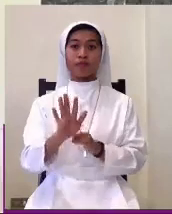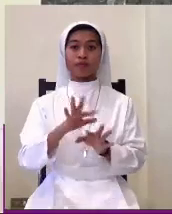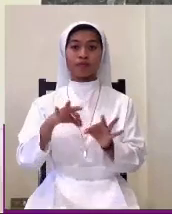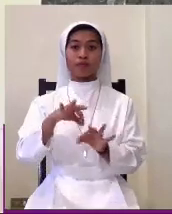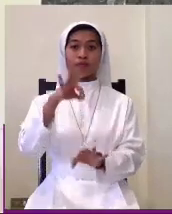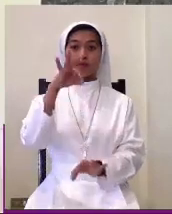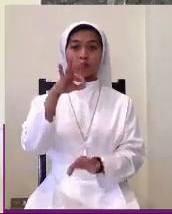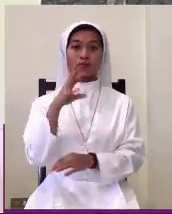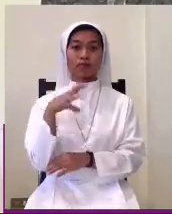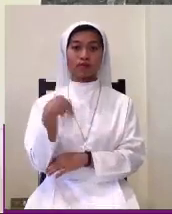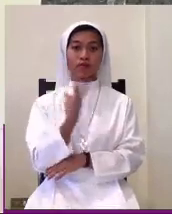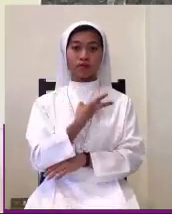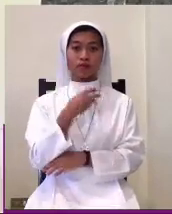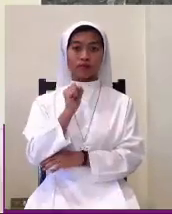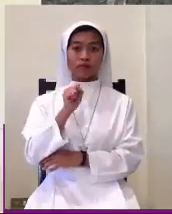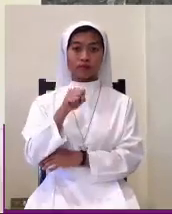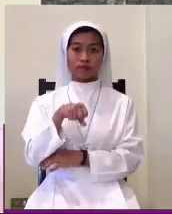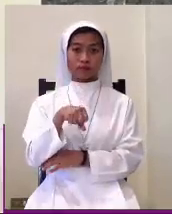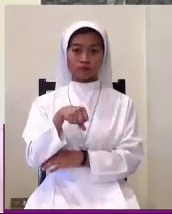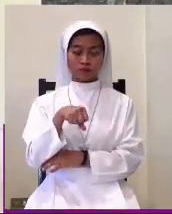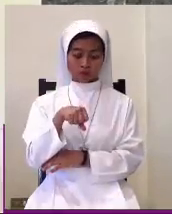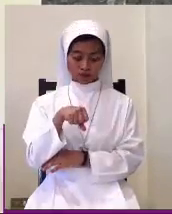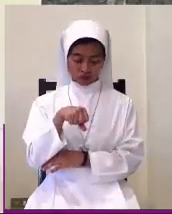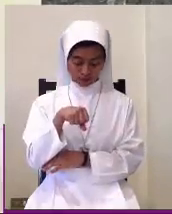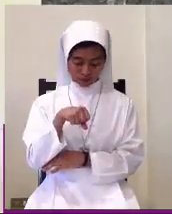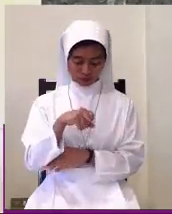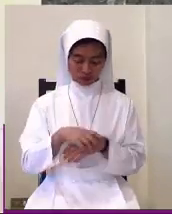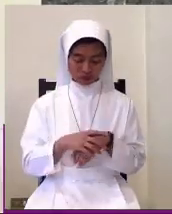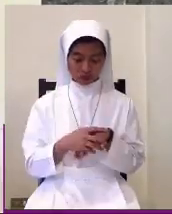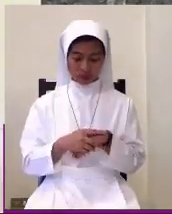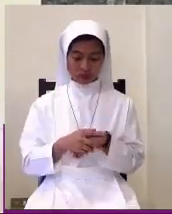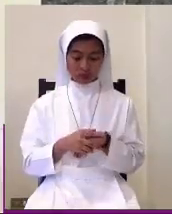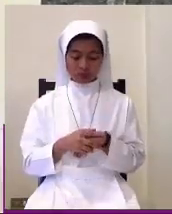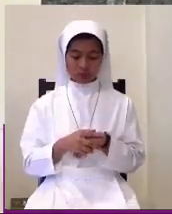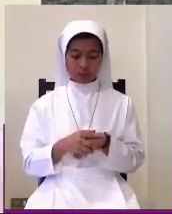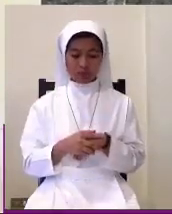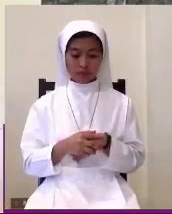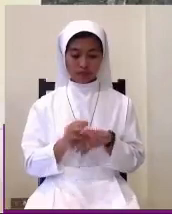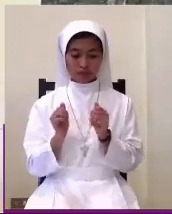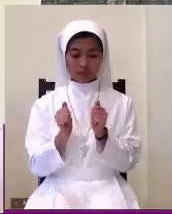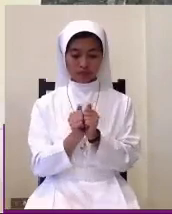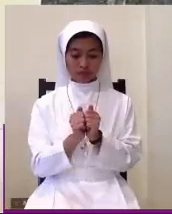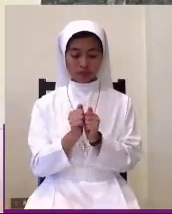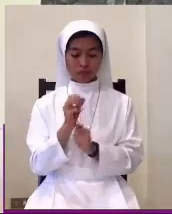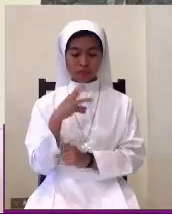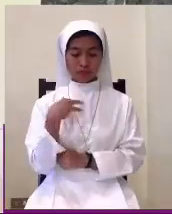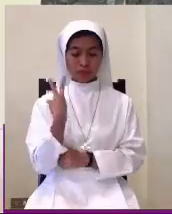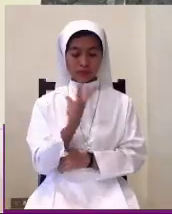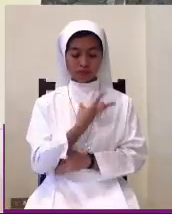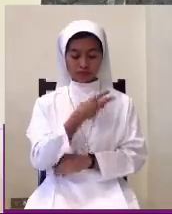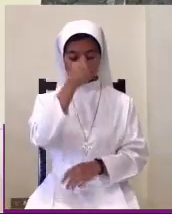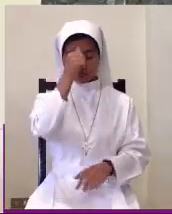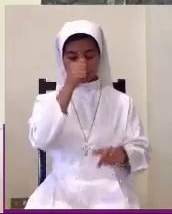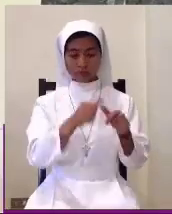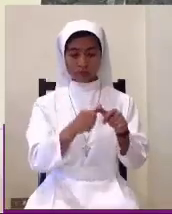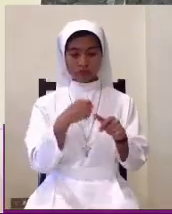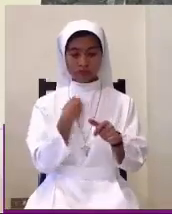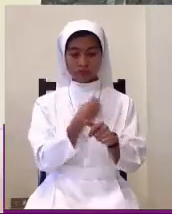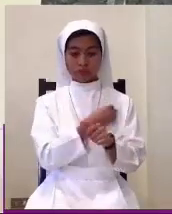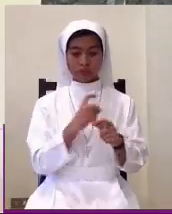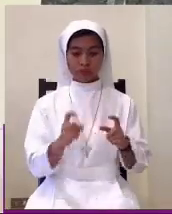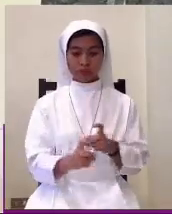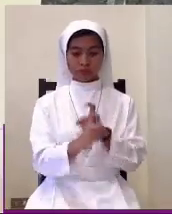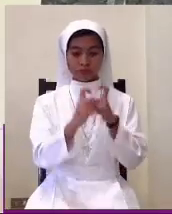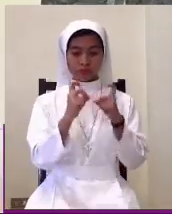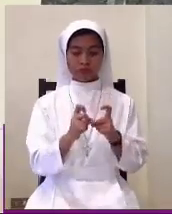We bow our heads, my dear brothers and sisters, as together we humbly acknowledge our sins